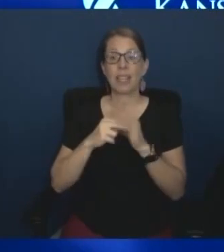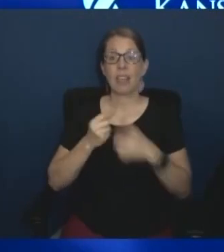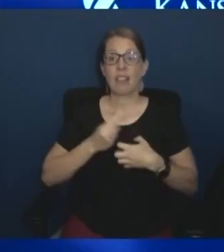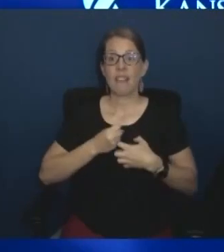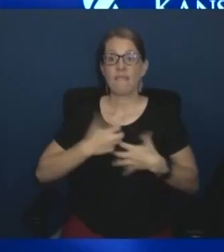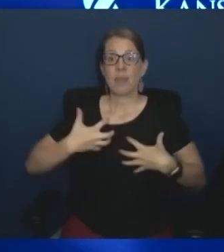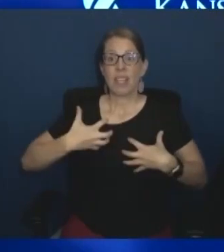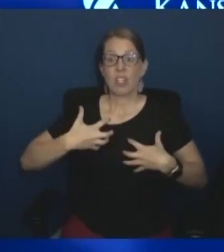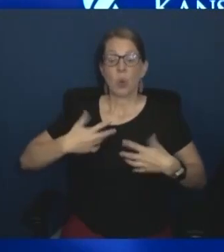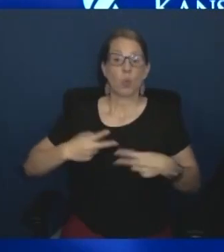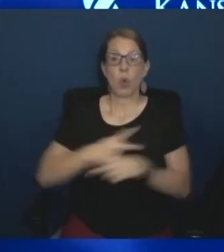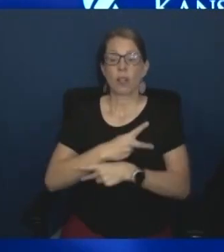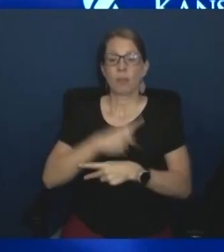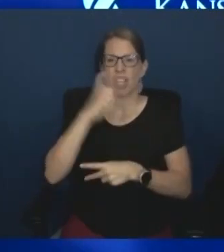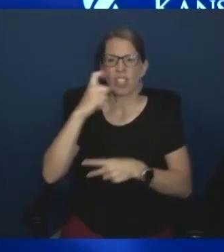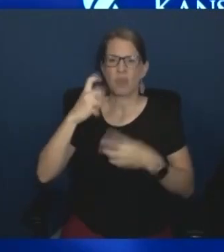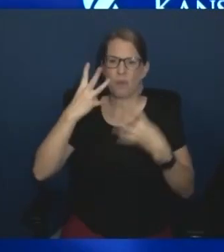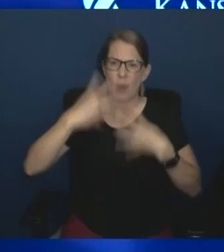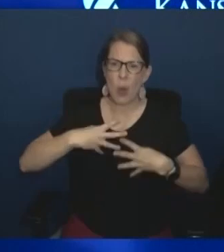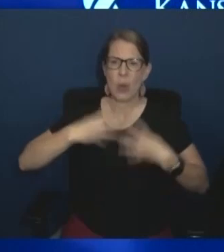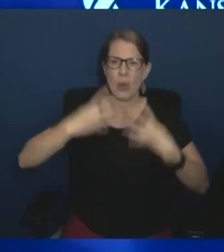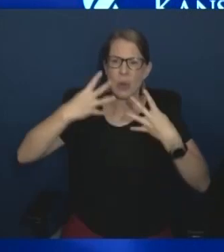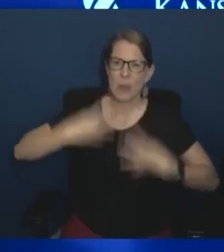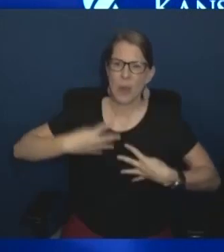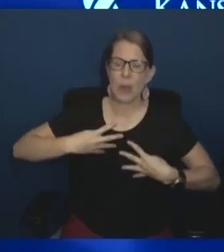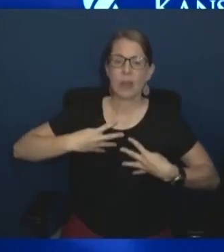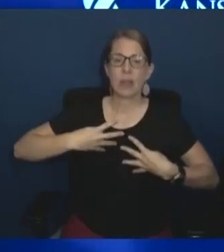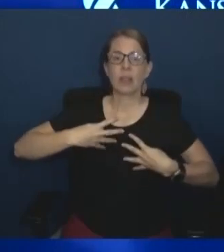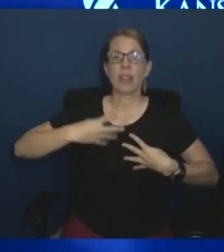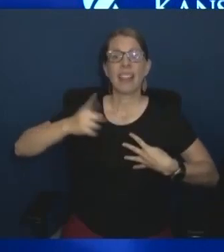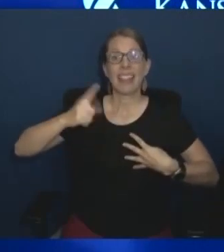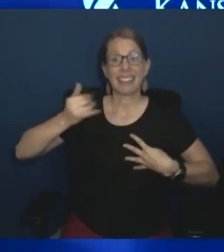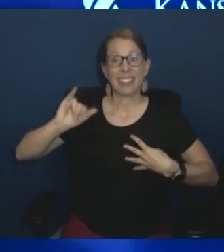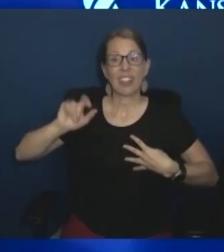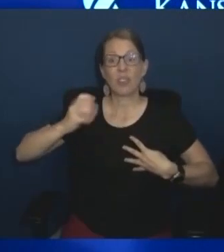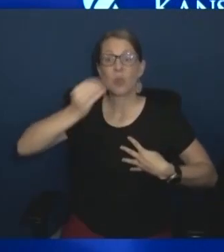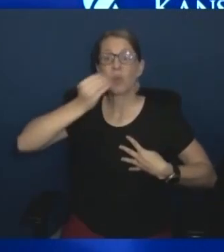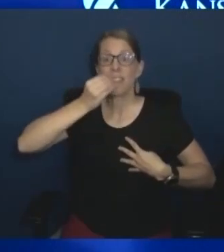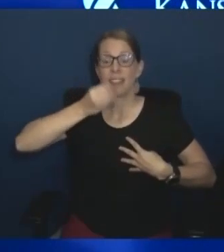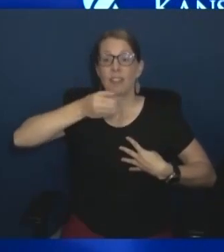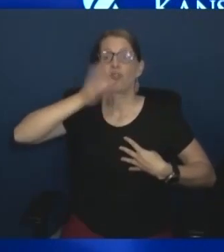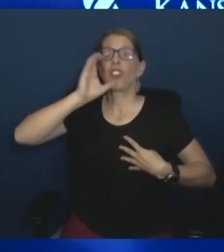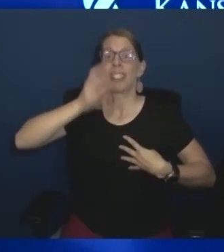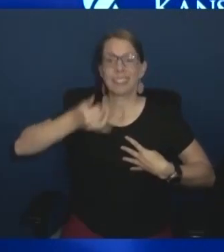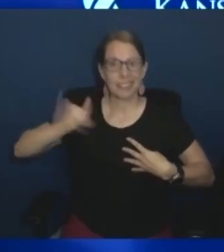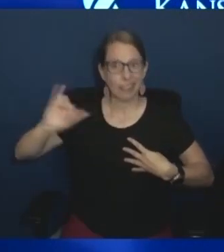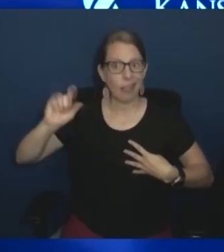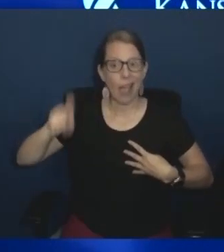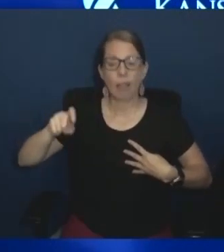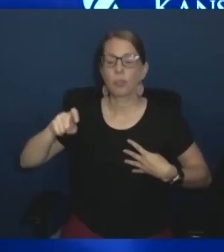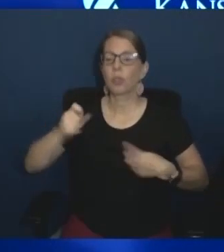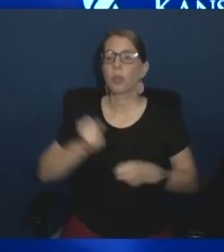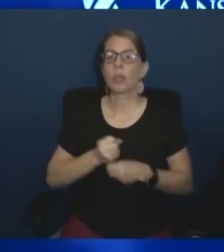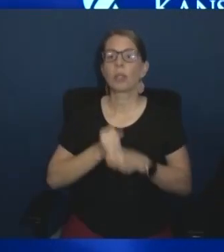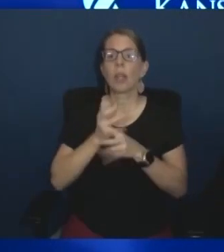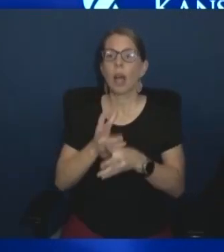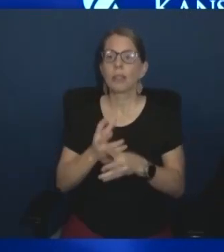air down there. And also those patients, they still have to eat, they still have to drink, and it causes more